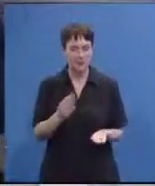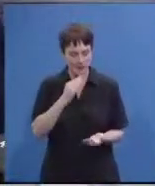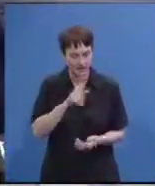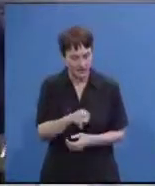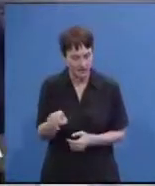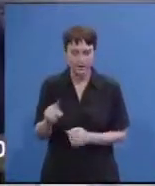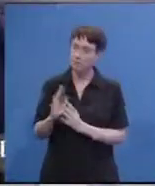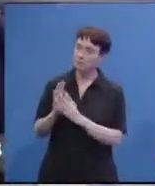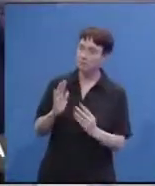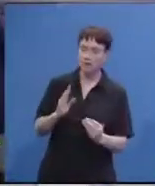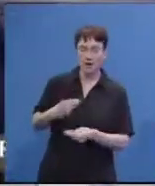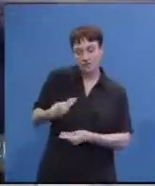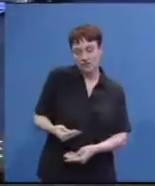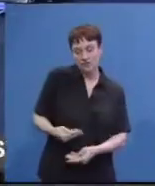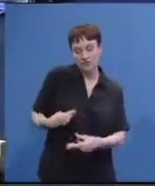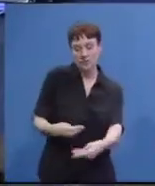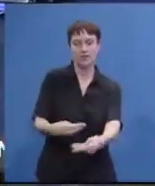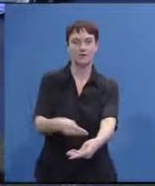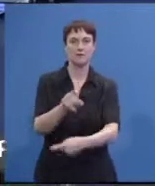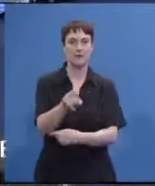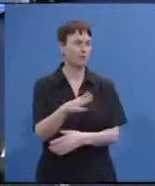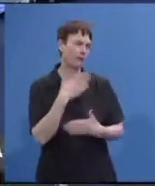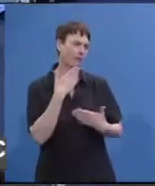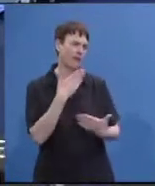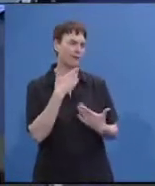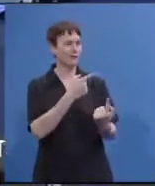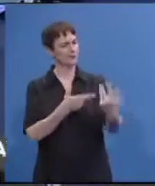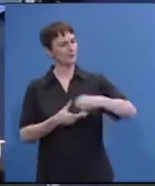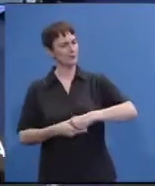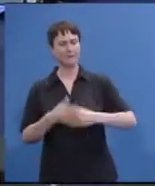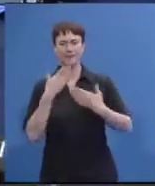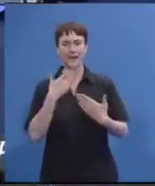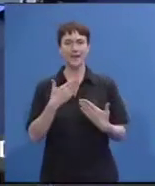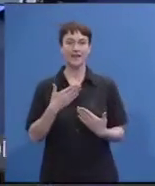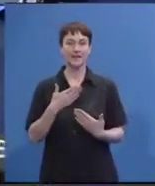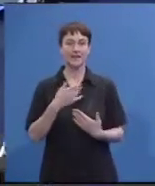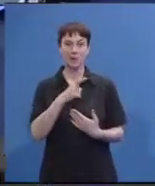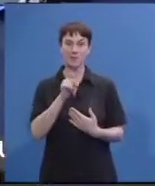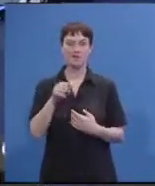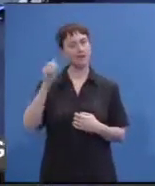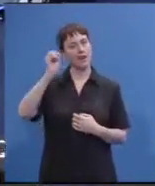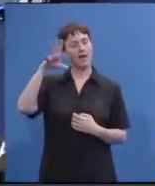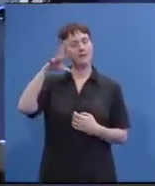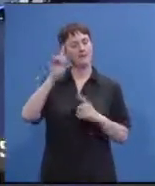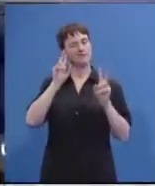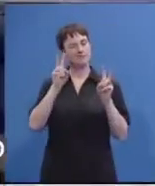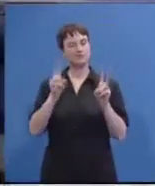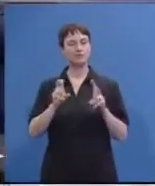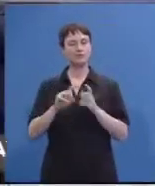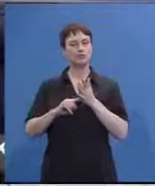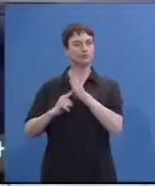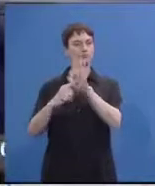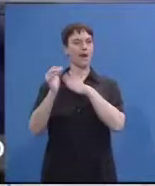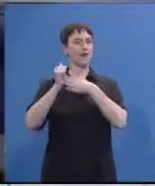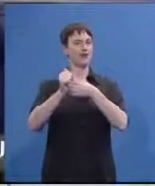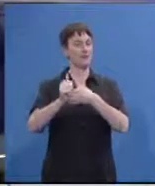on to the next generation. Thank you. Thank you very much for joining us, and keep that torch shining and keep your light shining alive. Thank